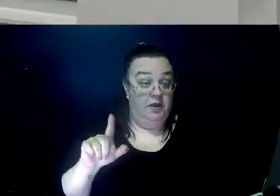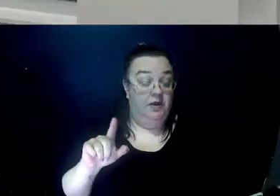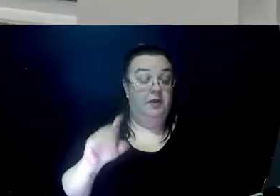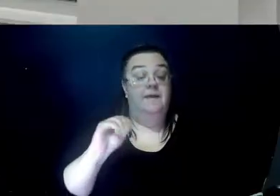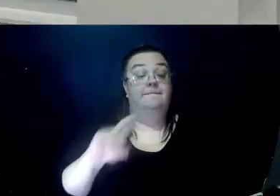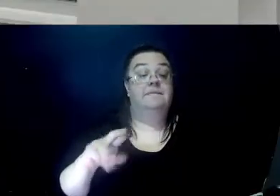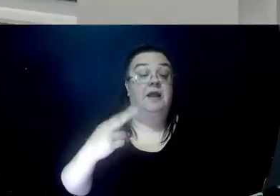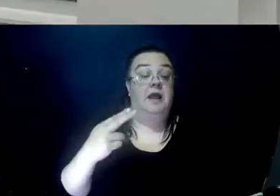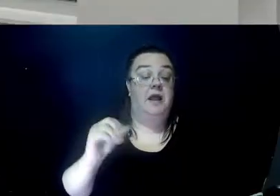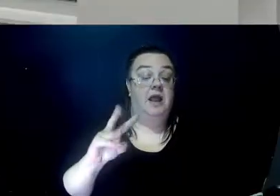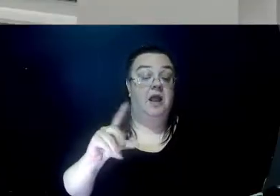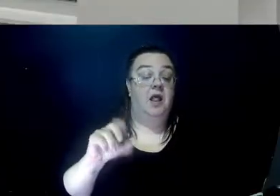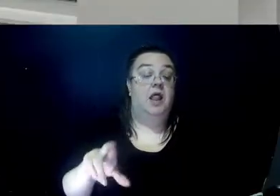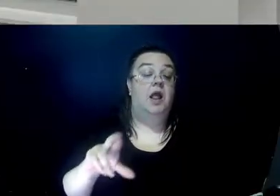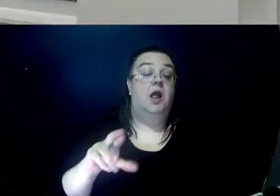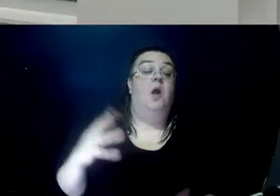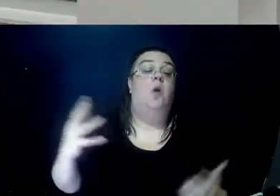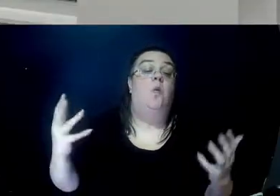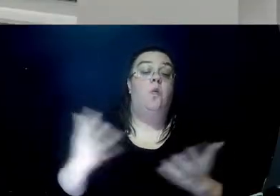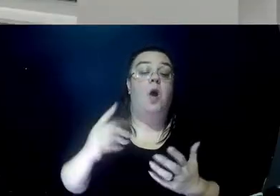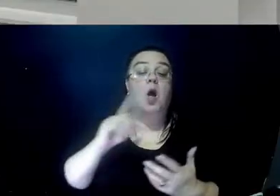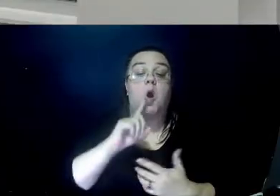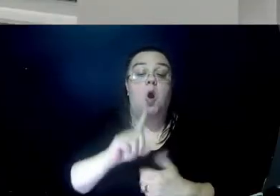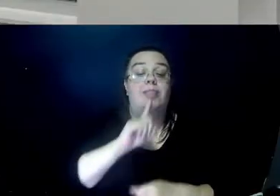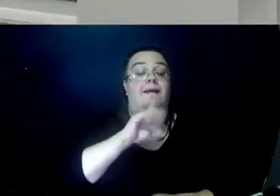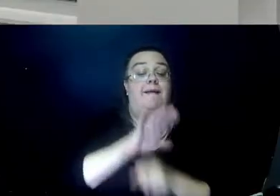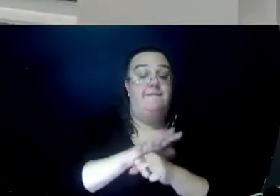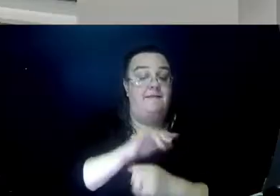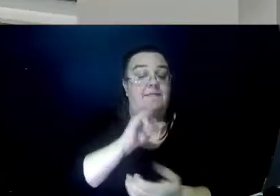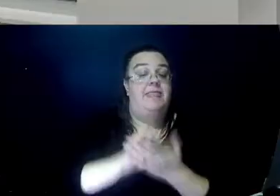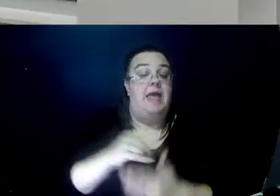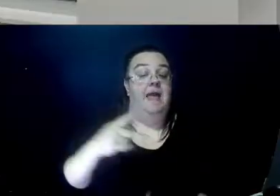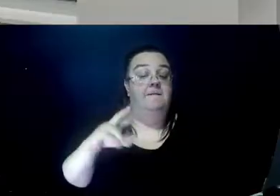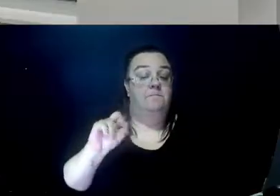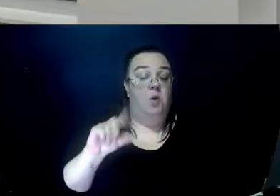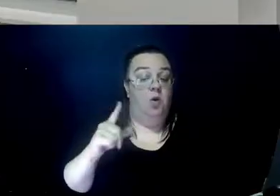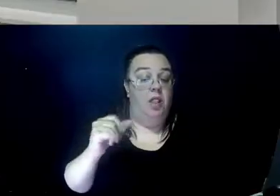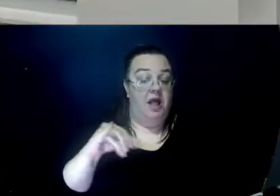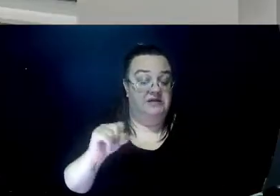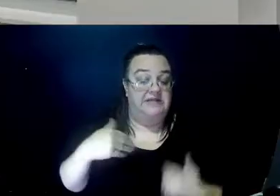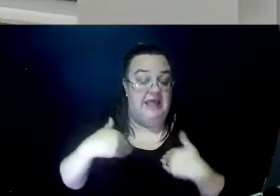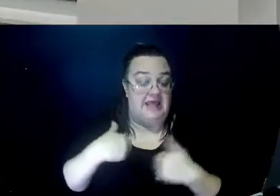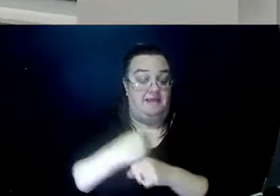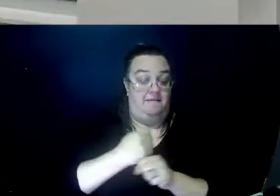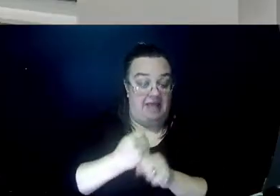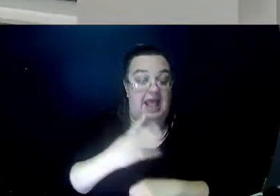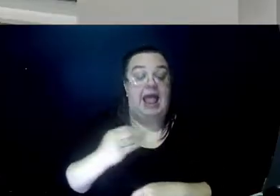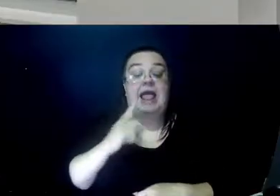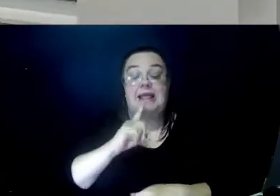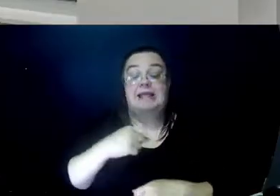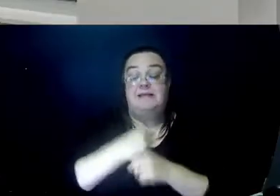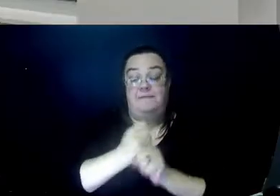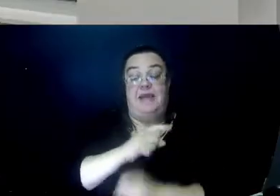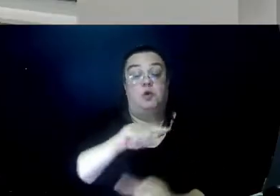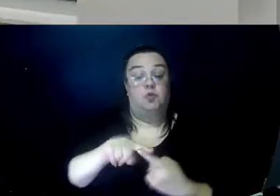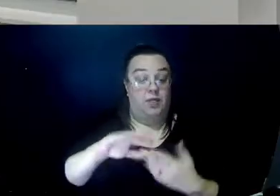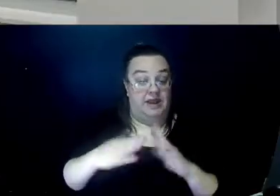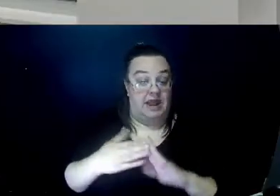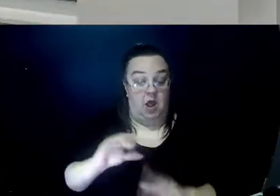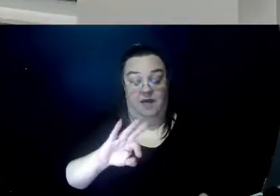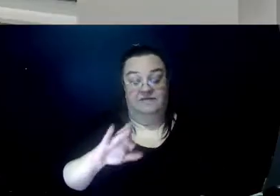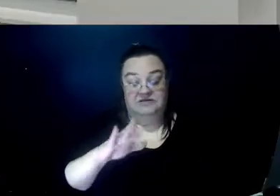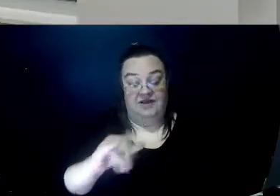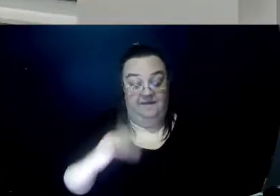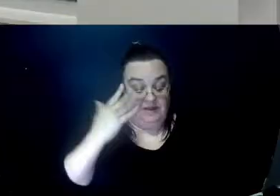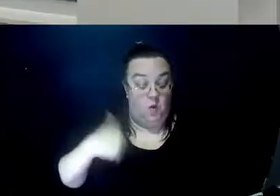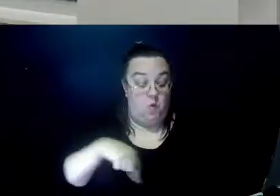Mr. Howler, what are the commitments that Prologis has made and is making to the town of Cheverly? Because we want to